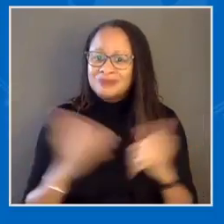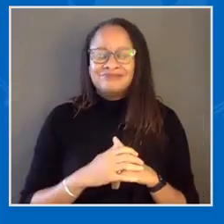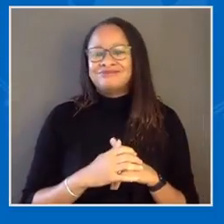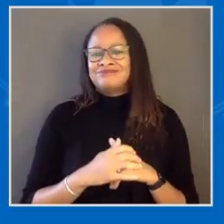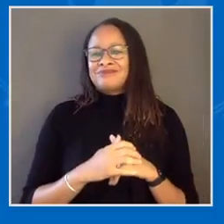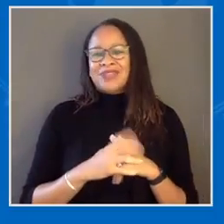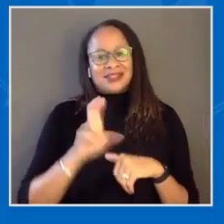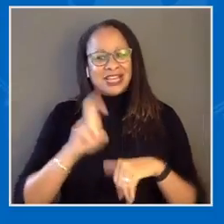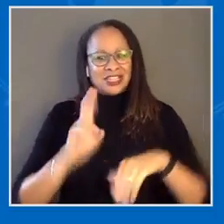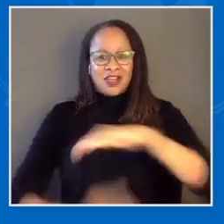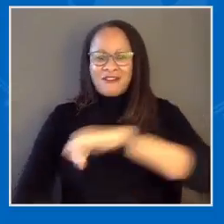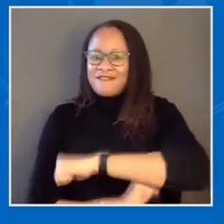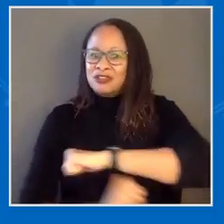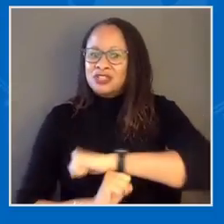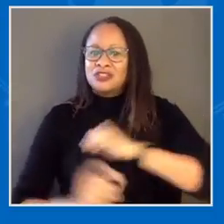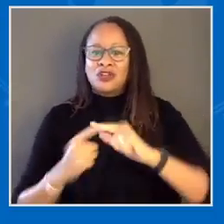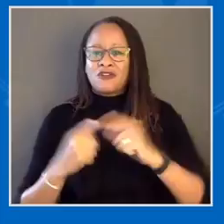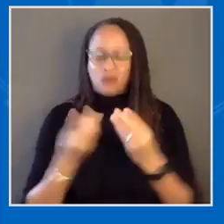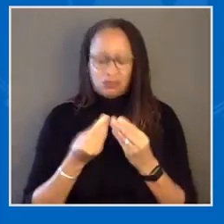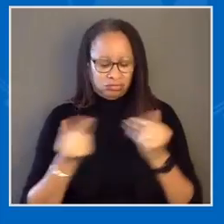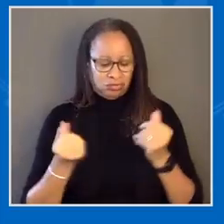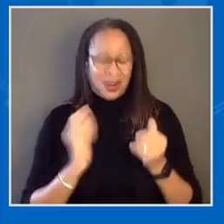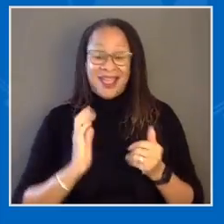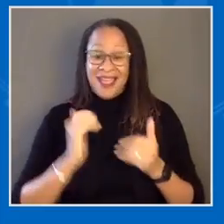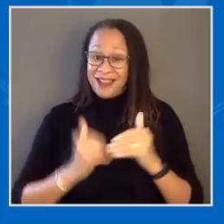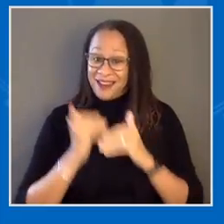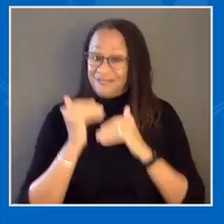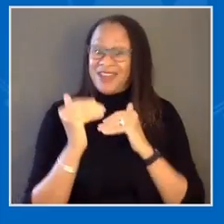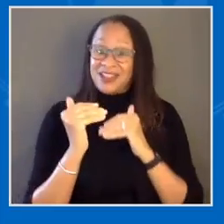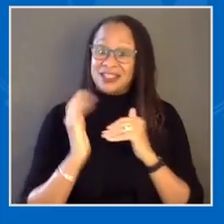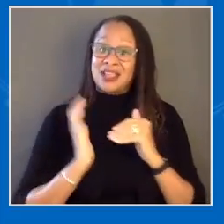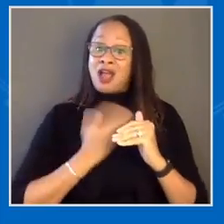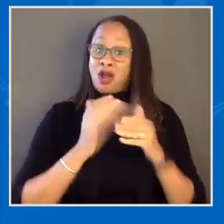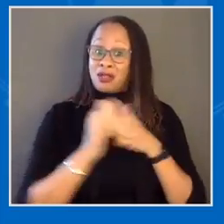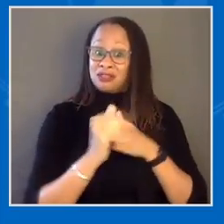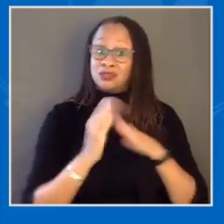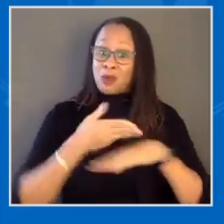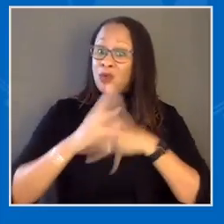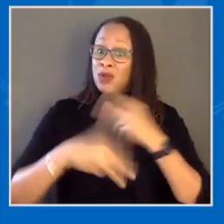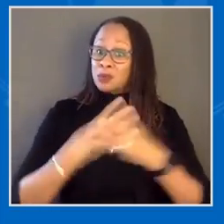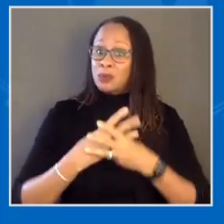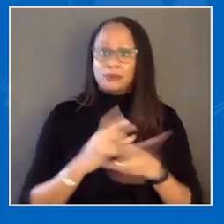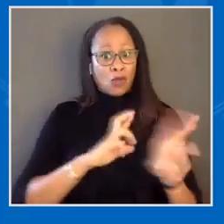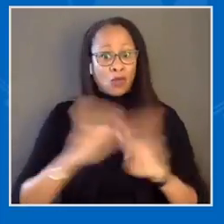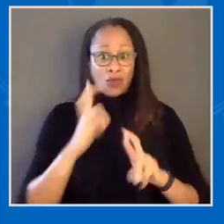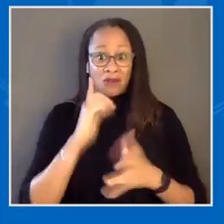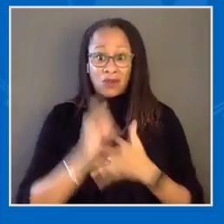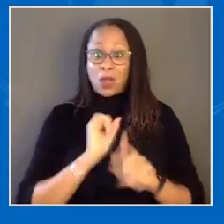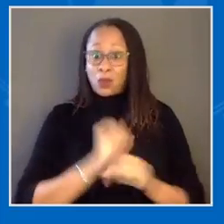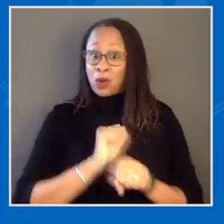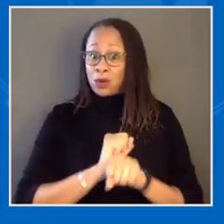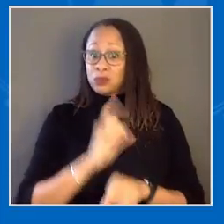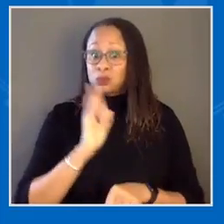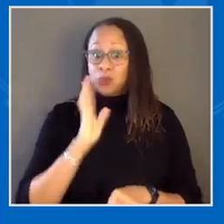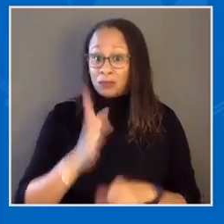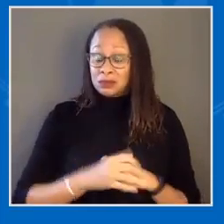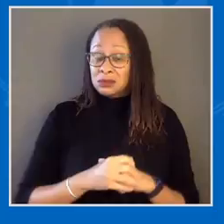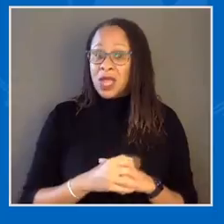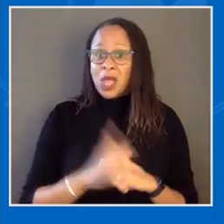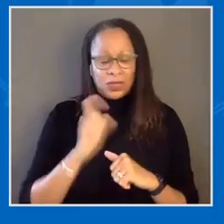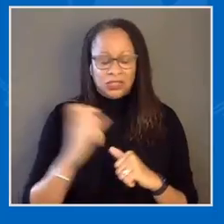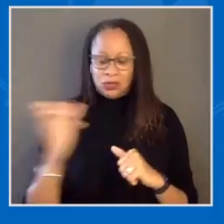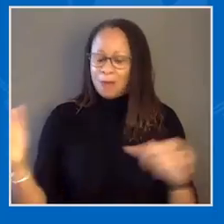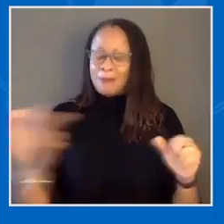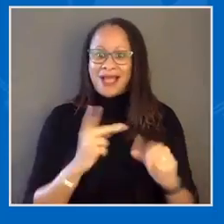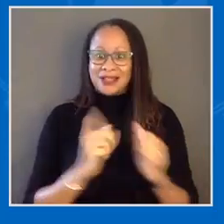foundation for restoring and advancing our leadership around the world. And we are ready for that work. We will need to reassemble